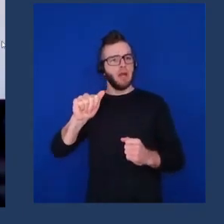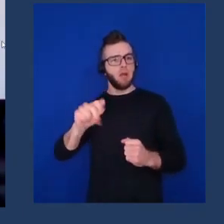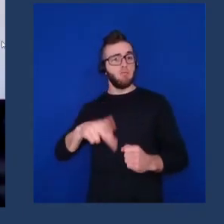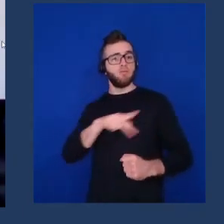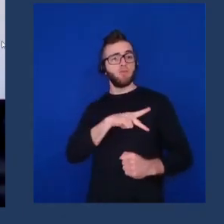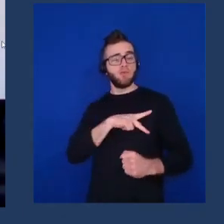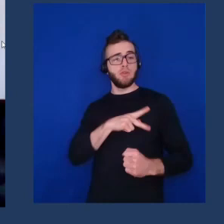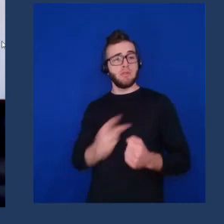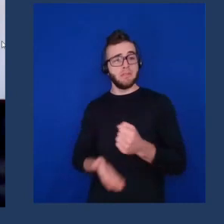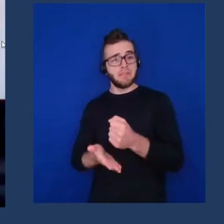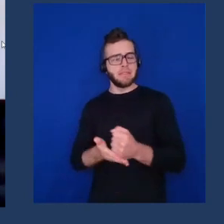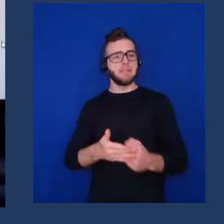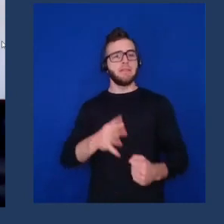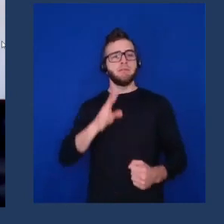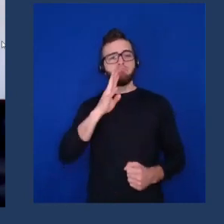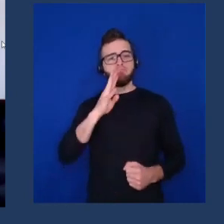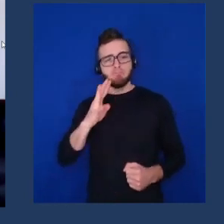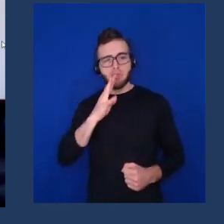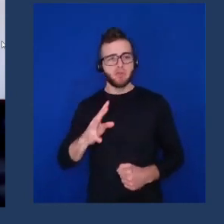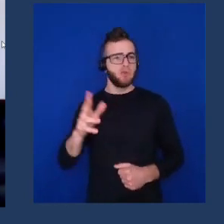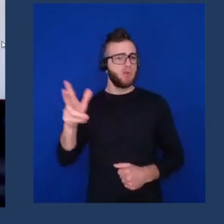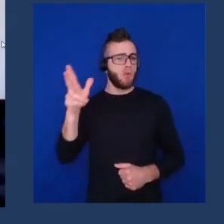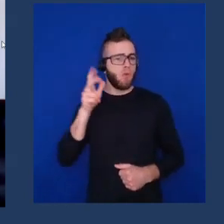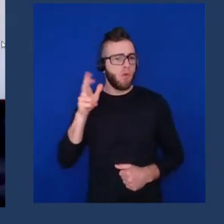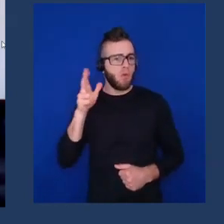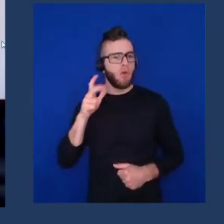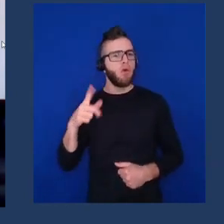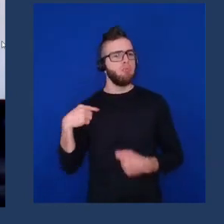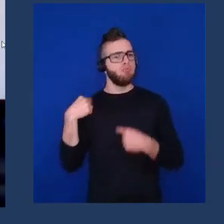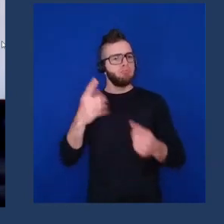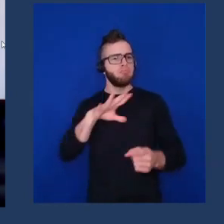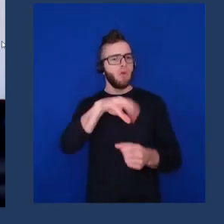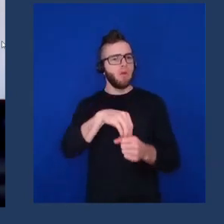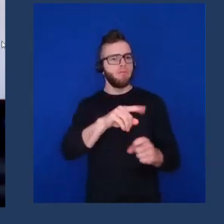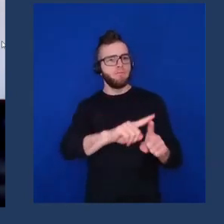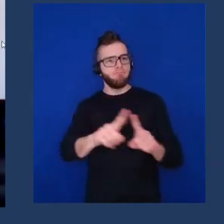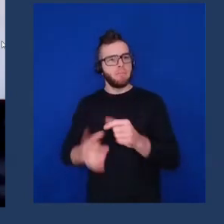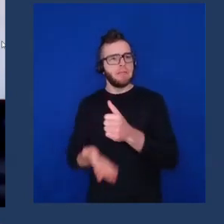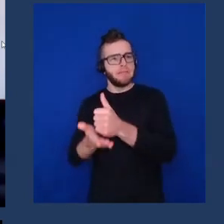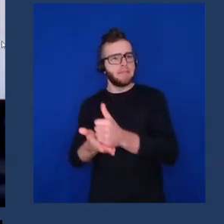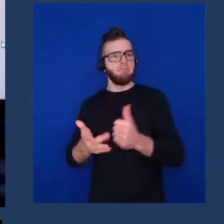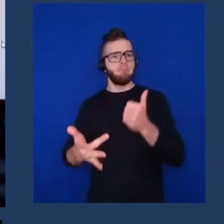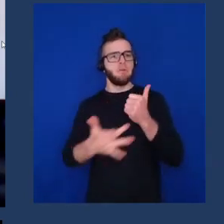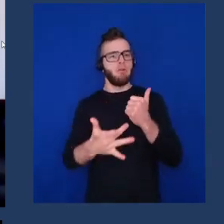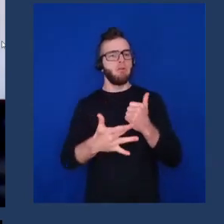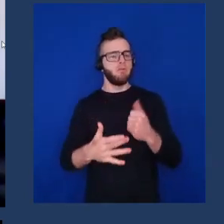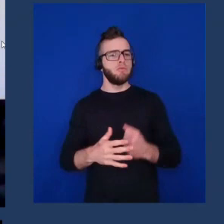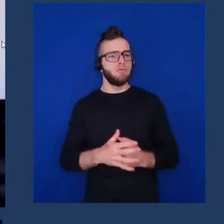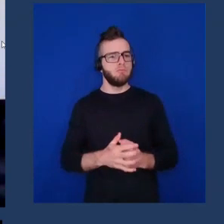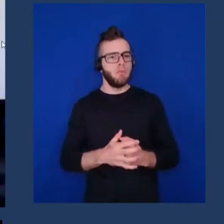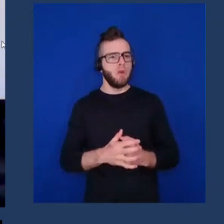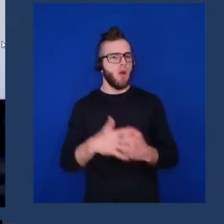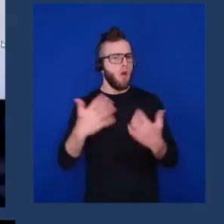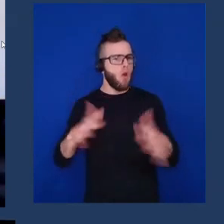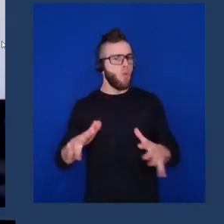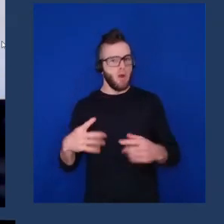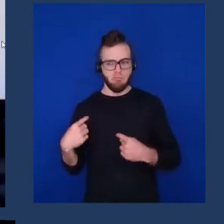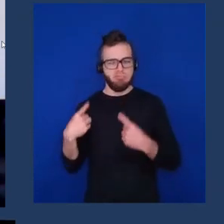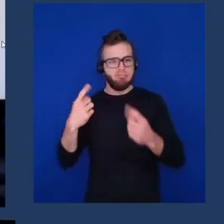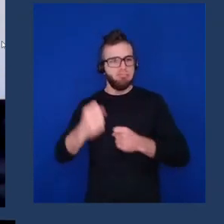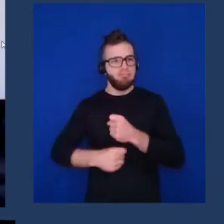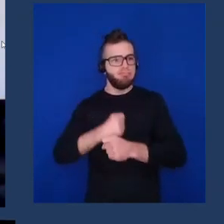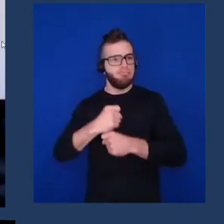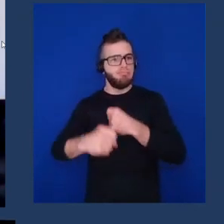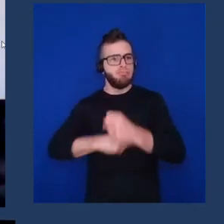example, have been a part of a lot of assistive technologies, except for perhaps some of the scenarios, for a very long time now. And for a very long time, we've been